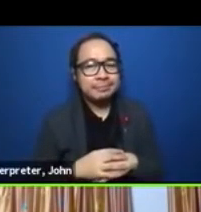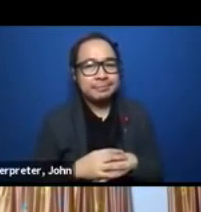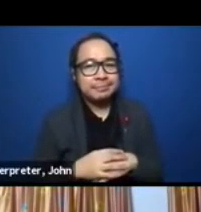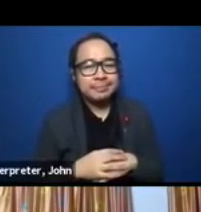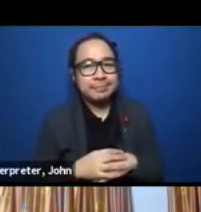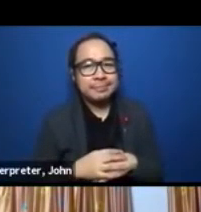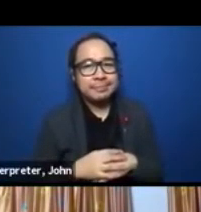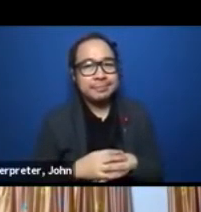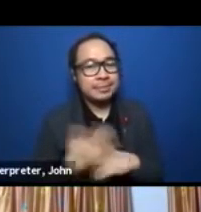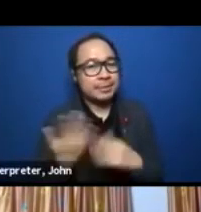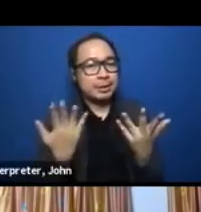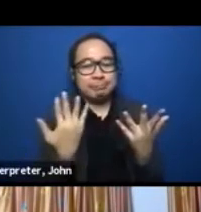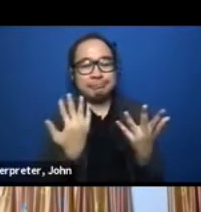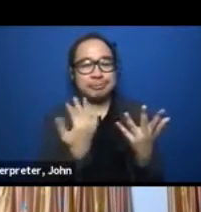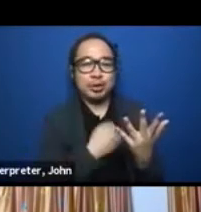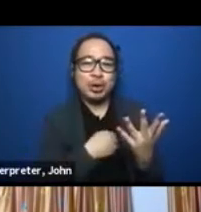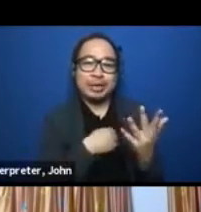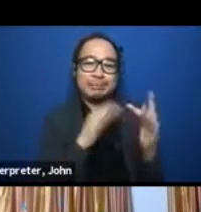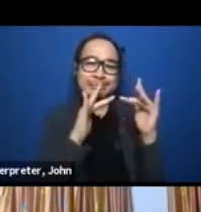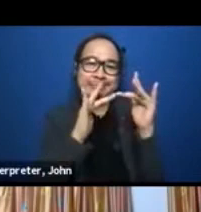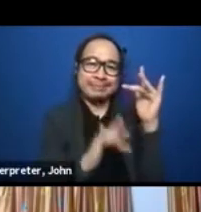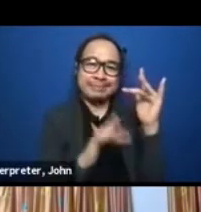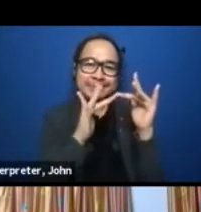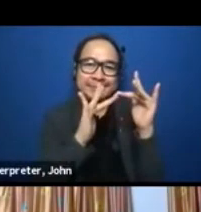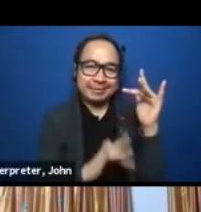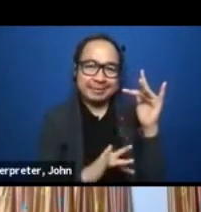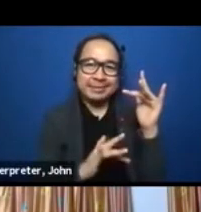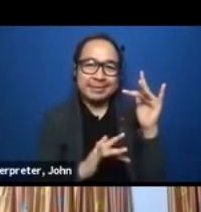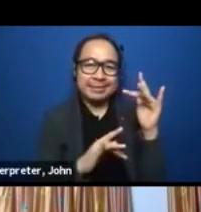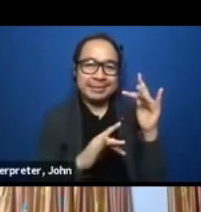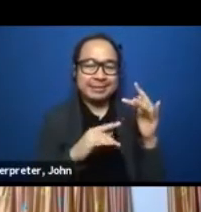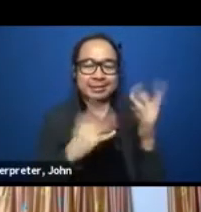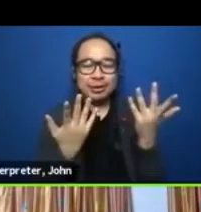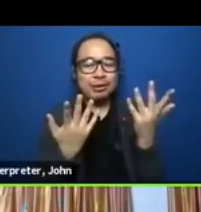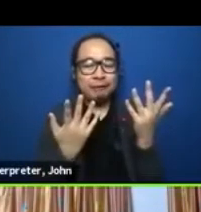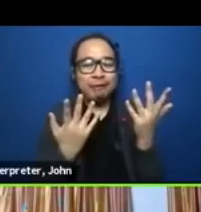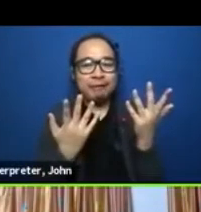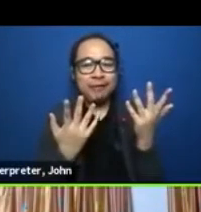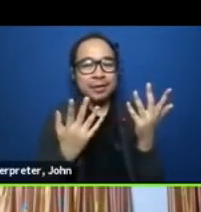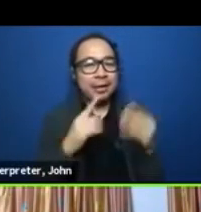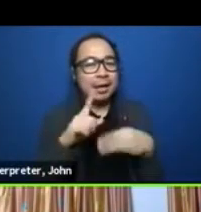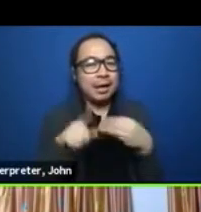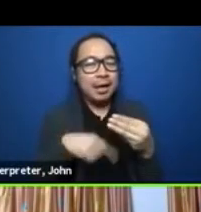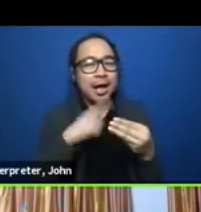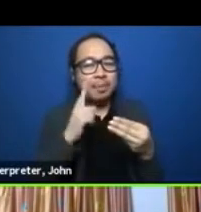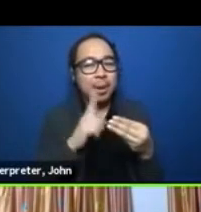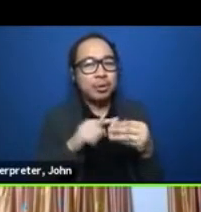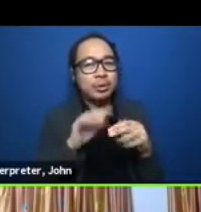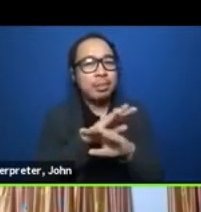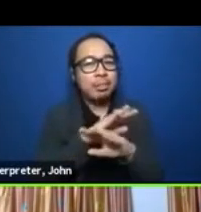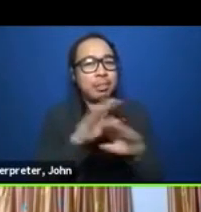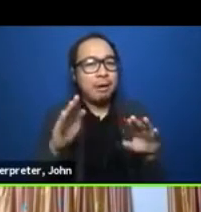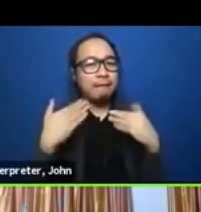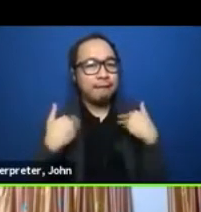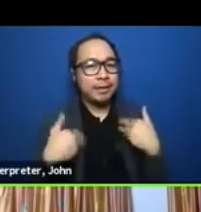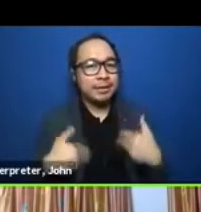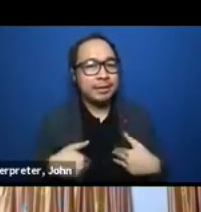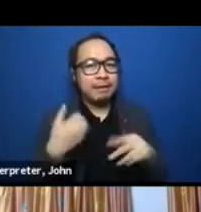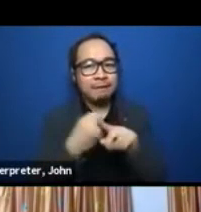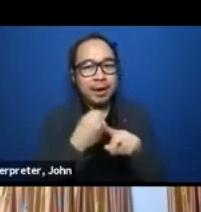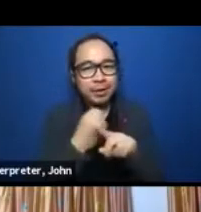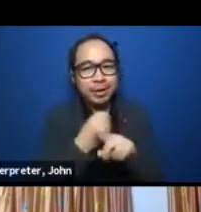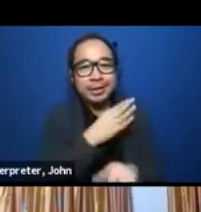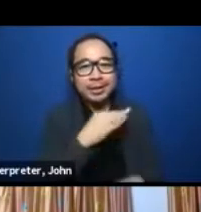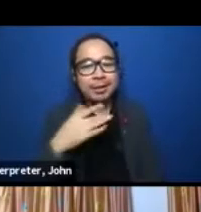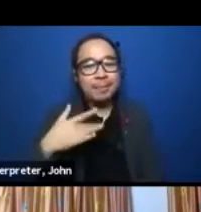My network is not. Yes, yes. About, so good. It's on and off. About non-physical violence and emotional violence.